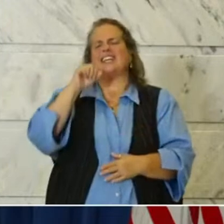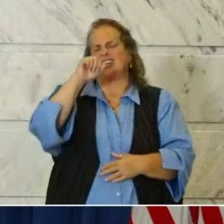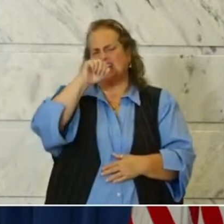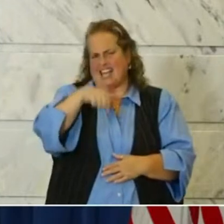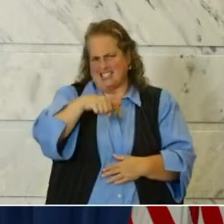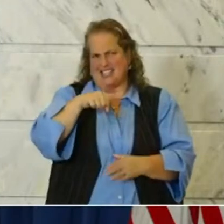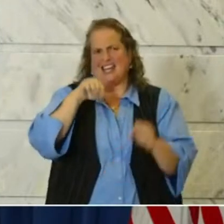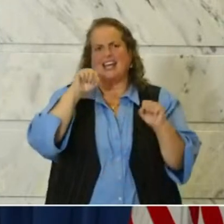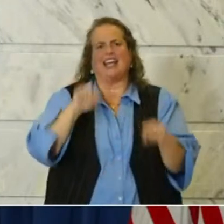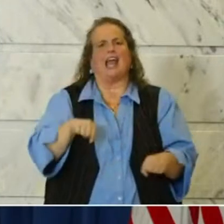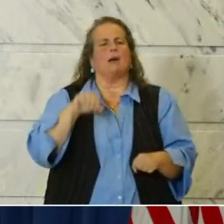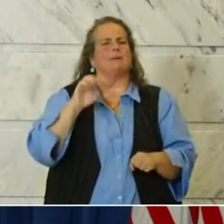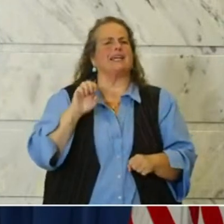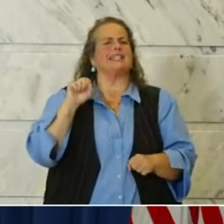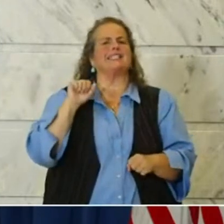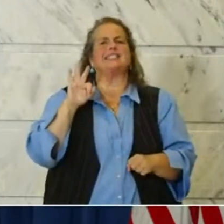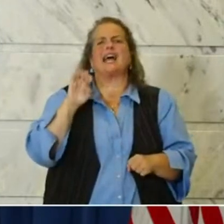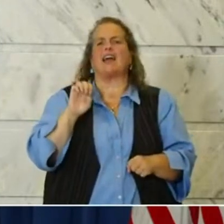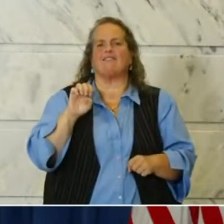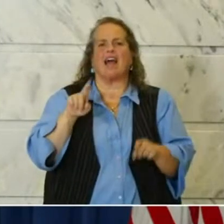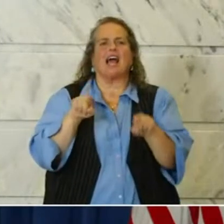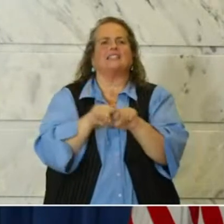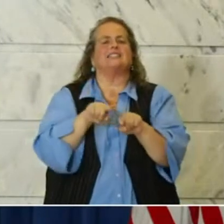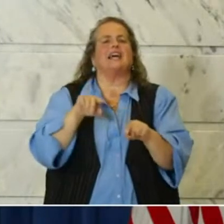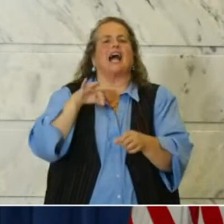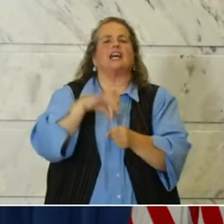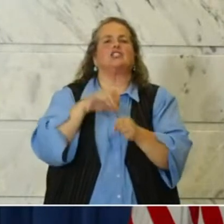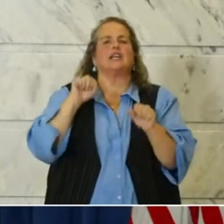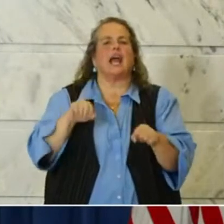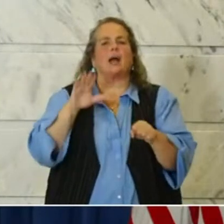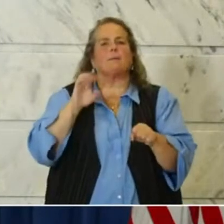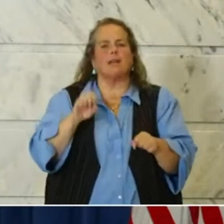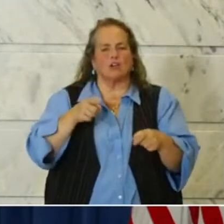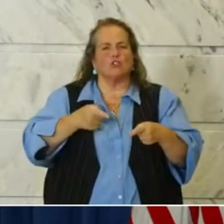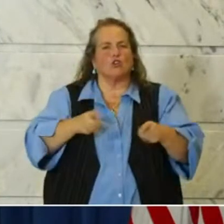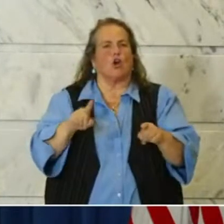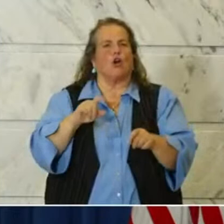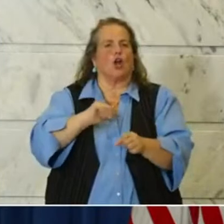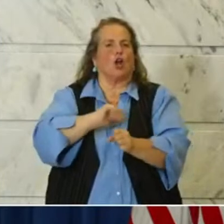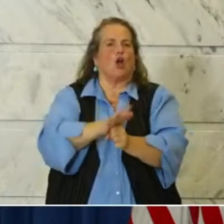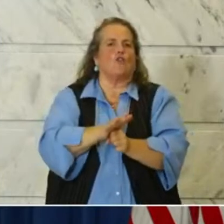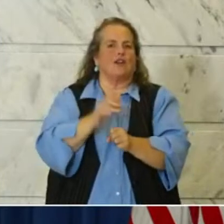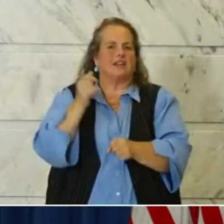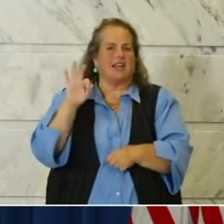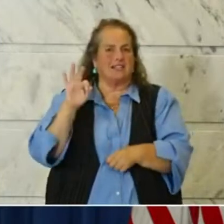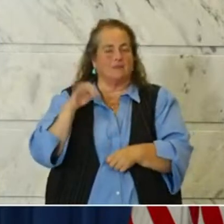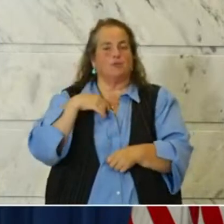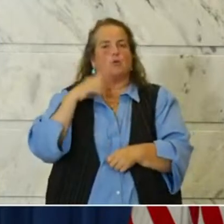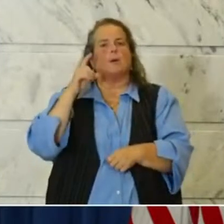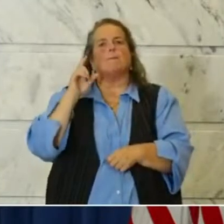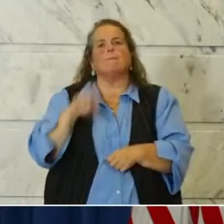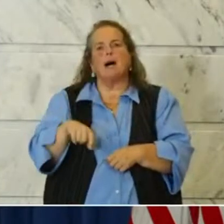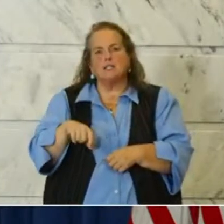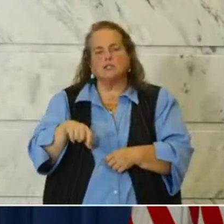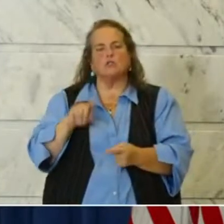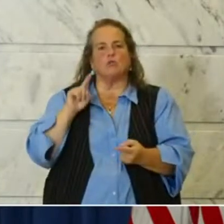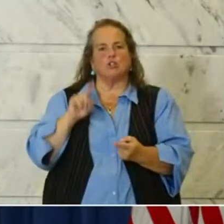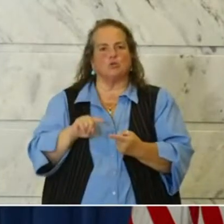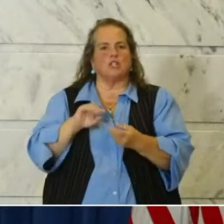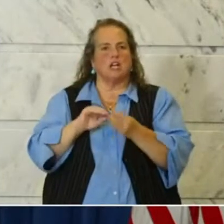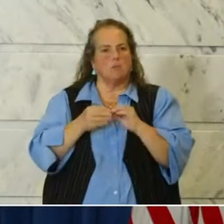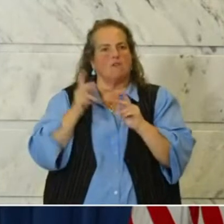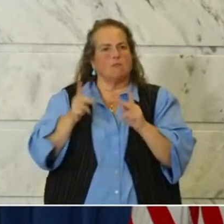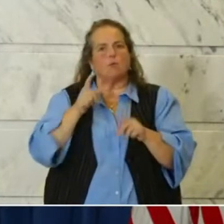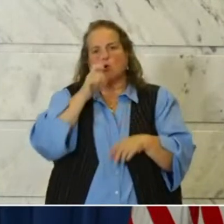safe as an election can be in the midst of COVID-19. And we've got to reduce the number of people who will come to the